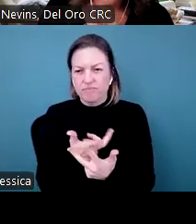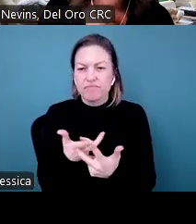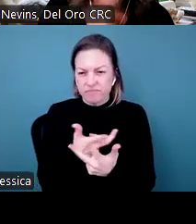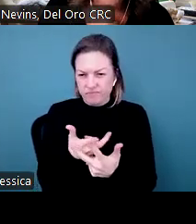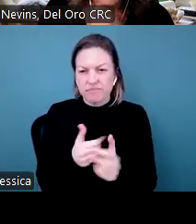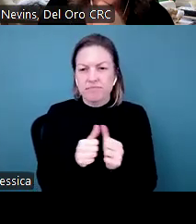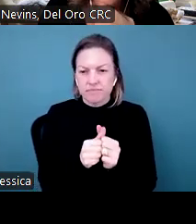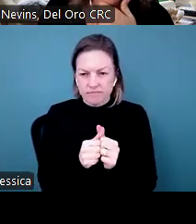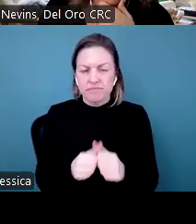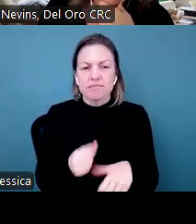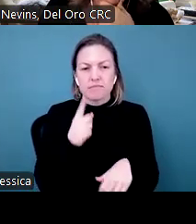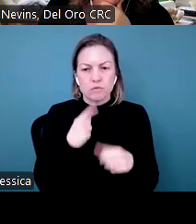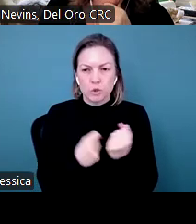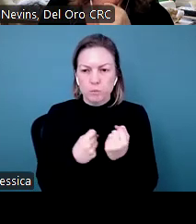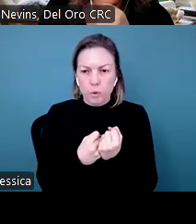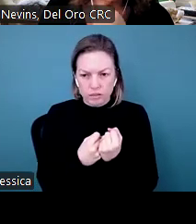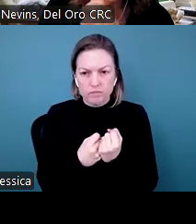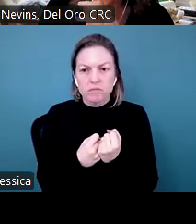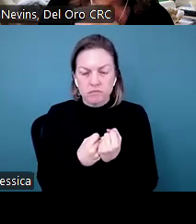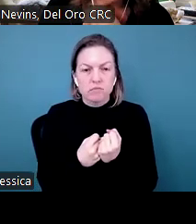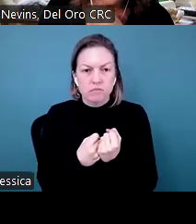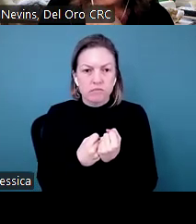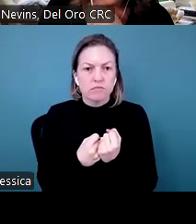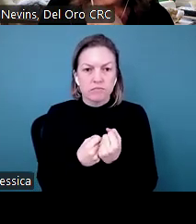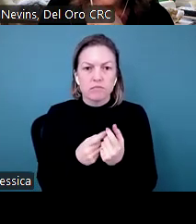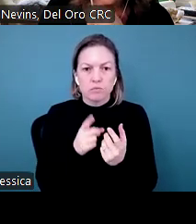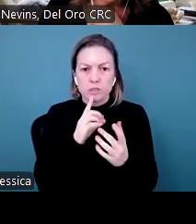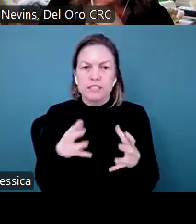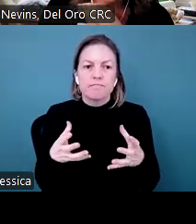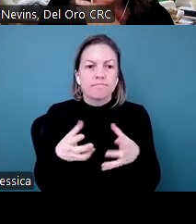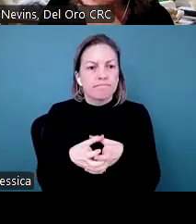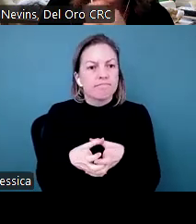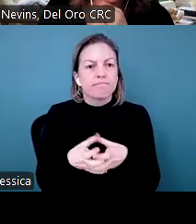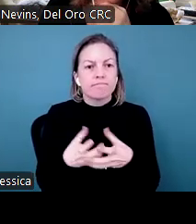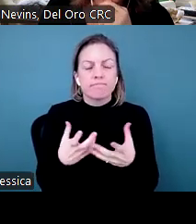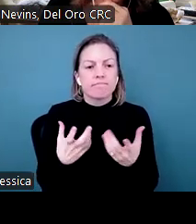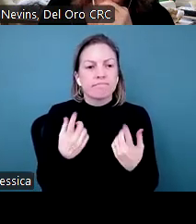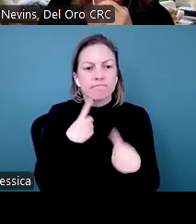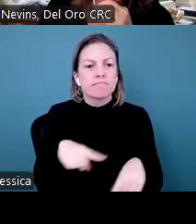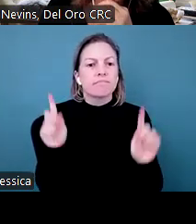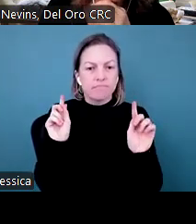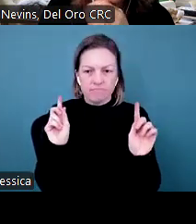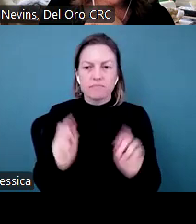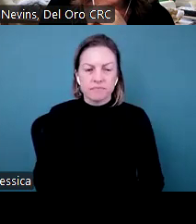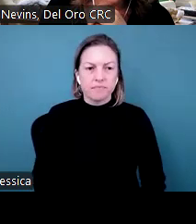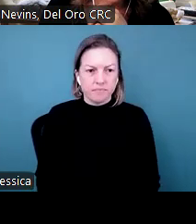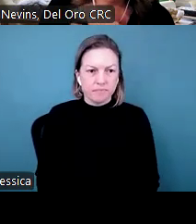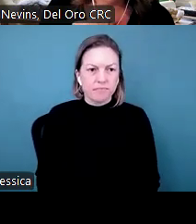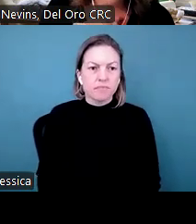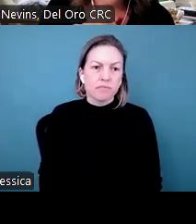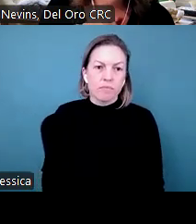of support that really comes together to make this each and every caregiver